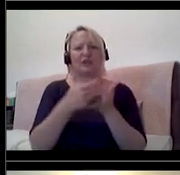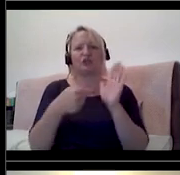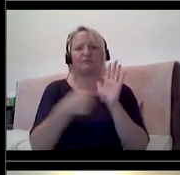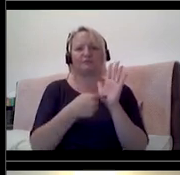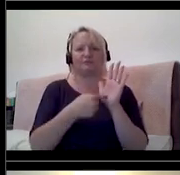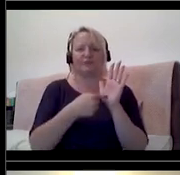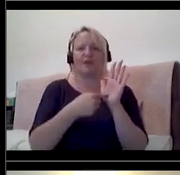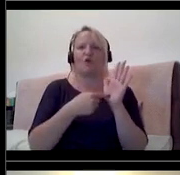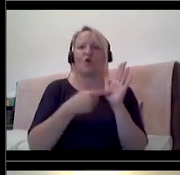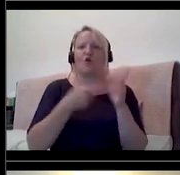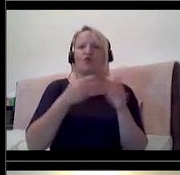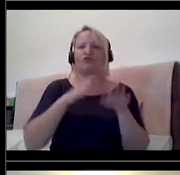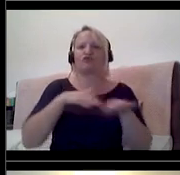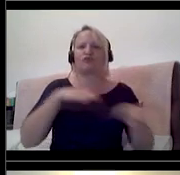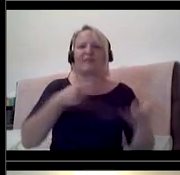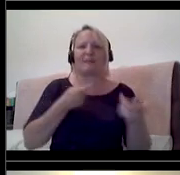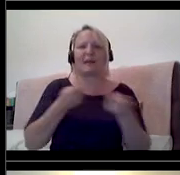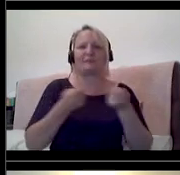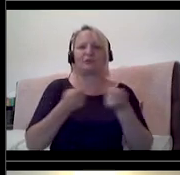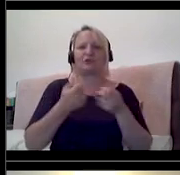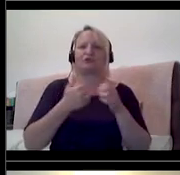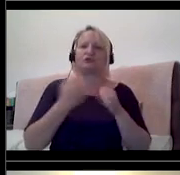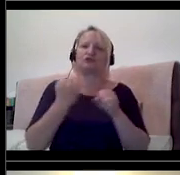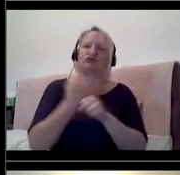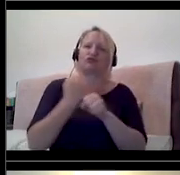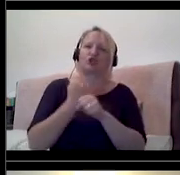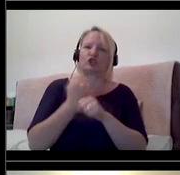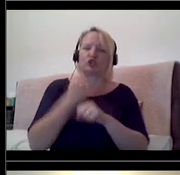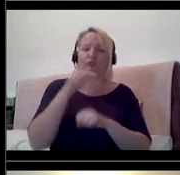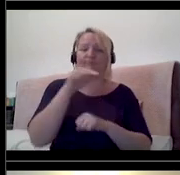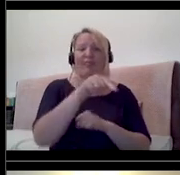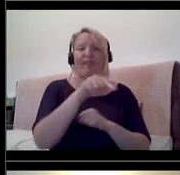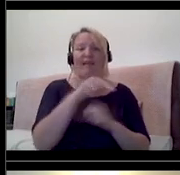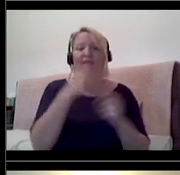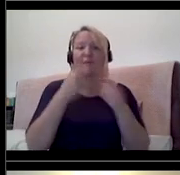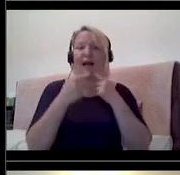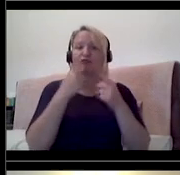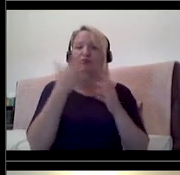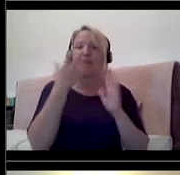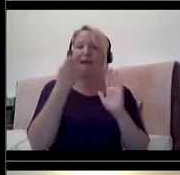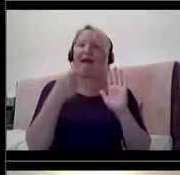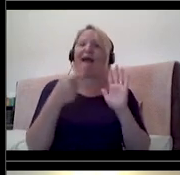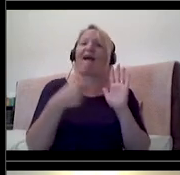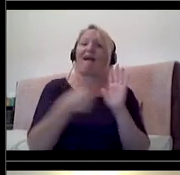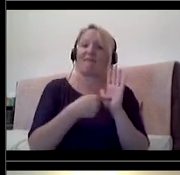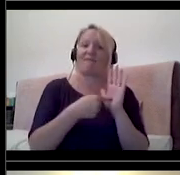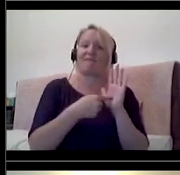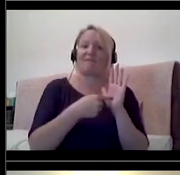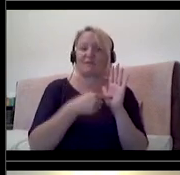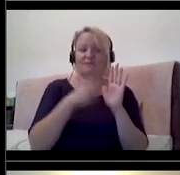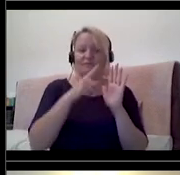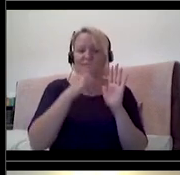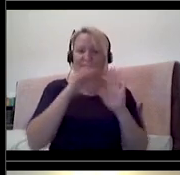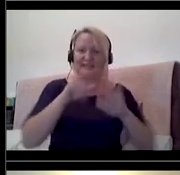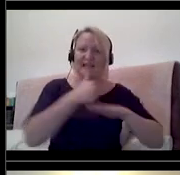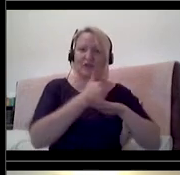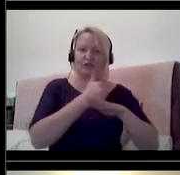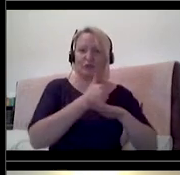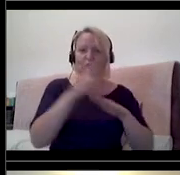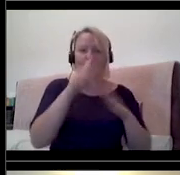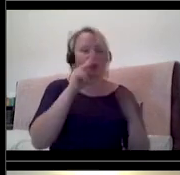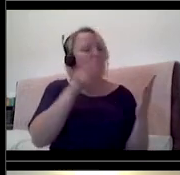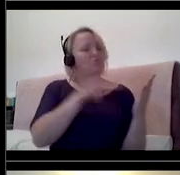for construction. So you can look there and see what measures are being put in place and understand how we're